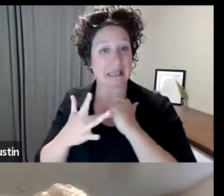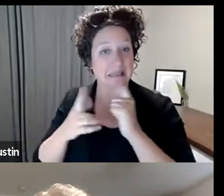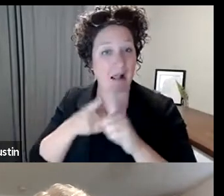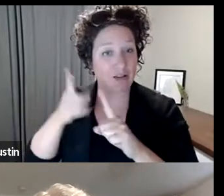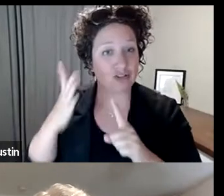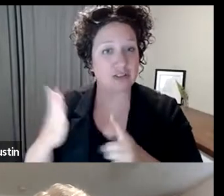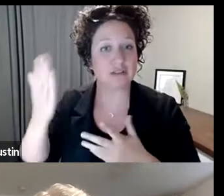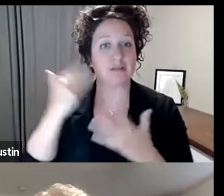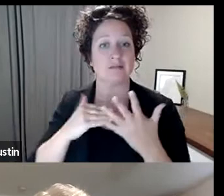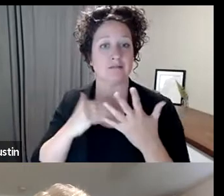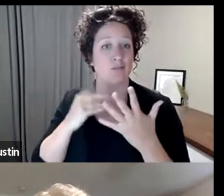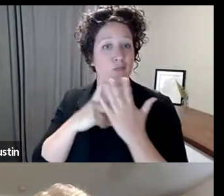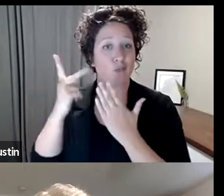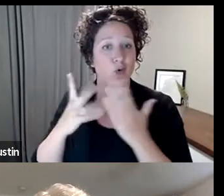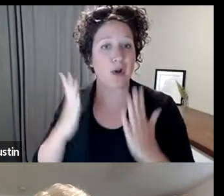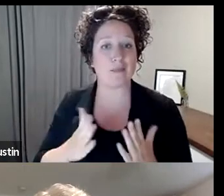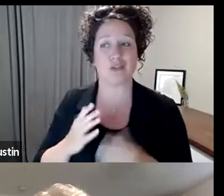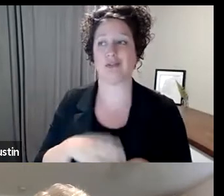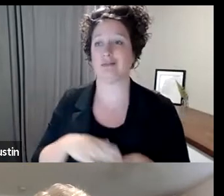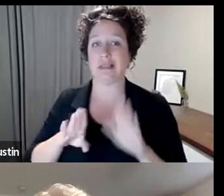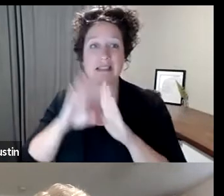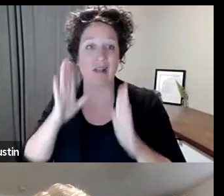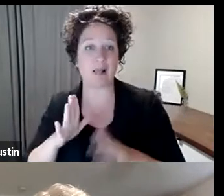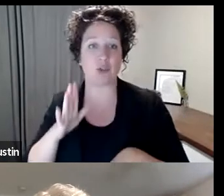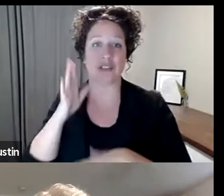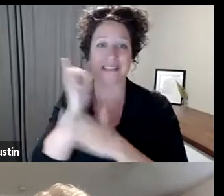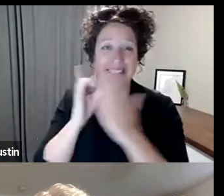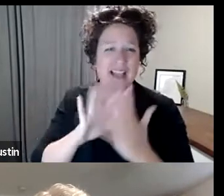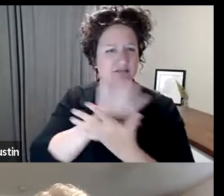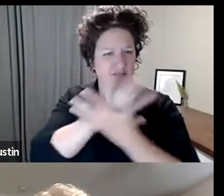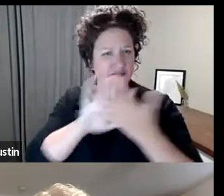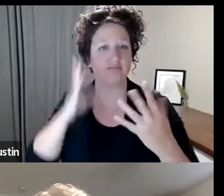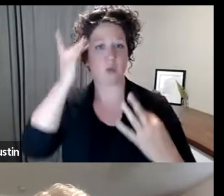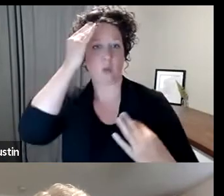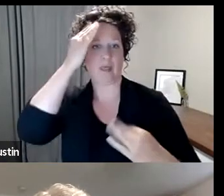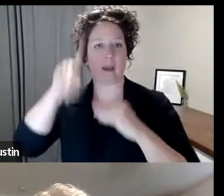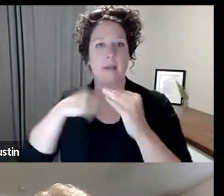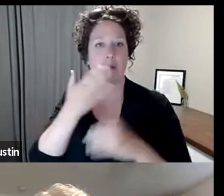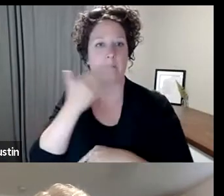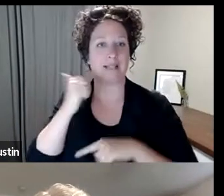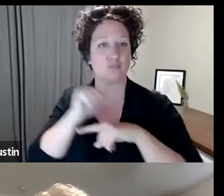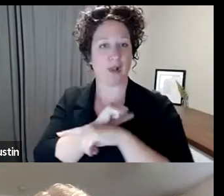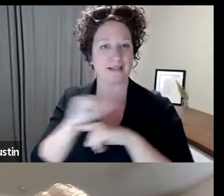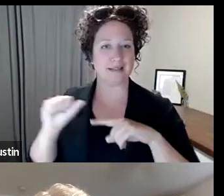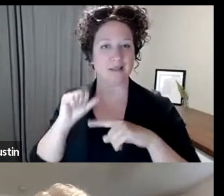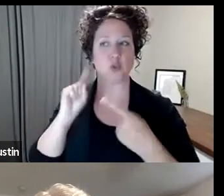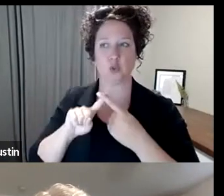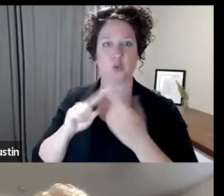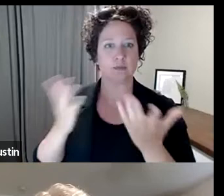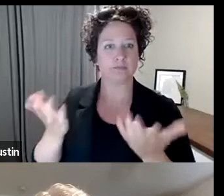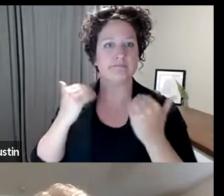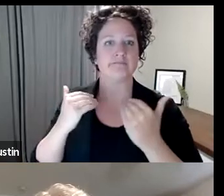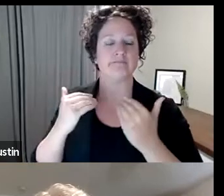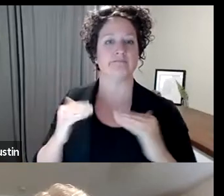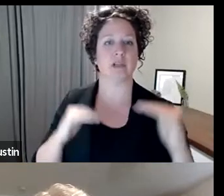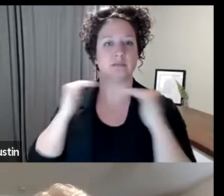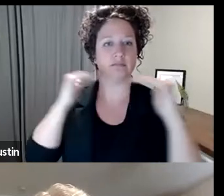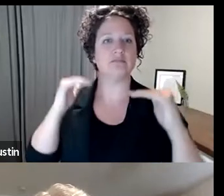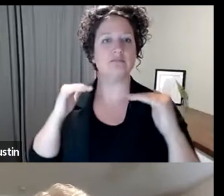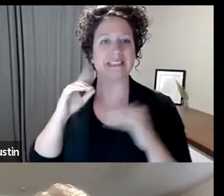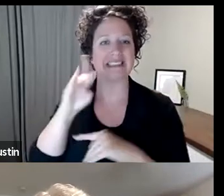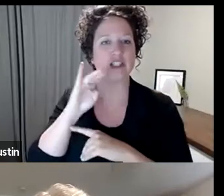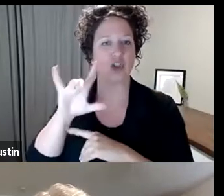technologists, programmers, developers, and designers consider some best practices to achieve inclusive and equitable